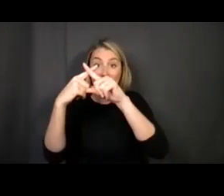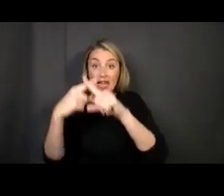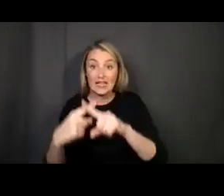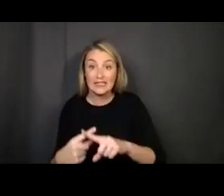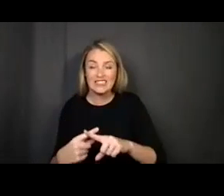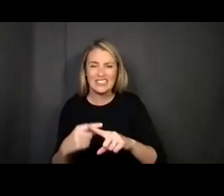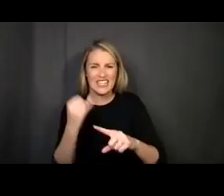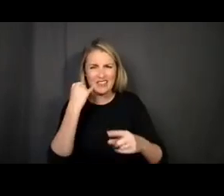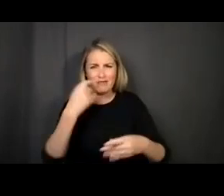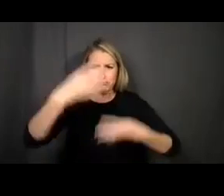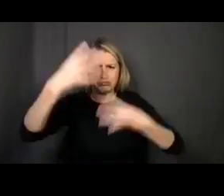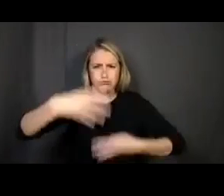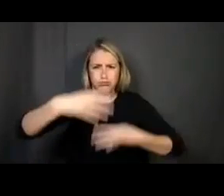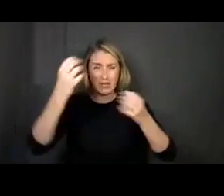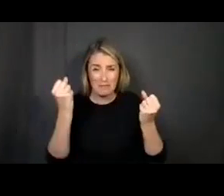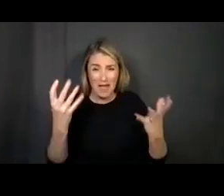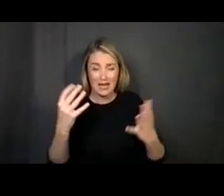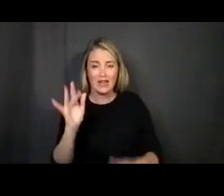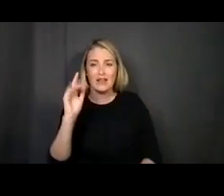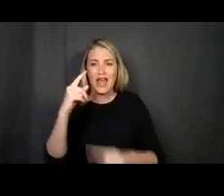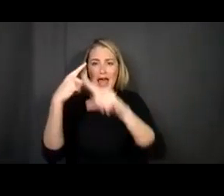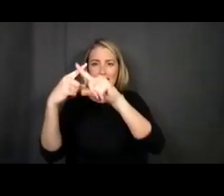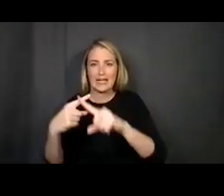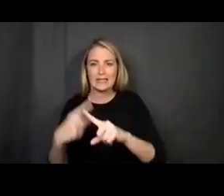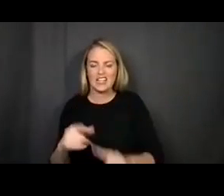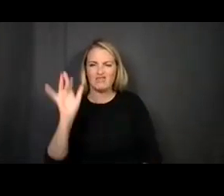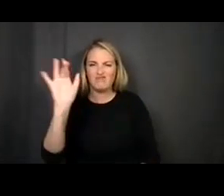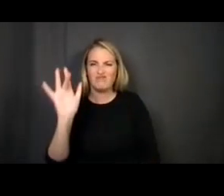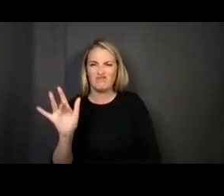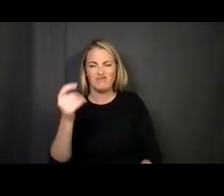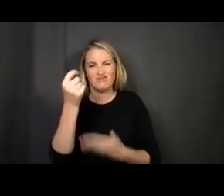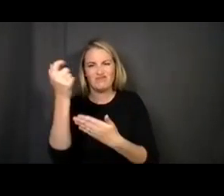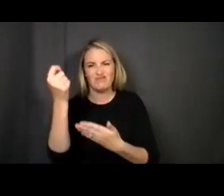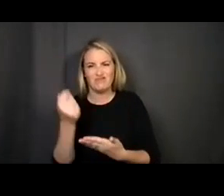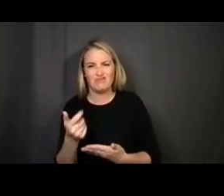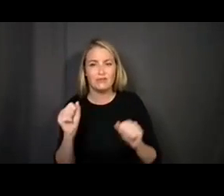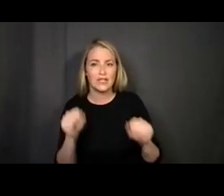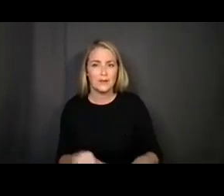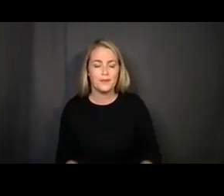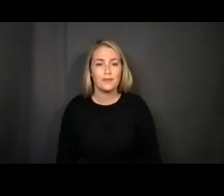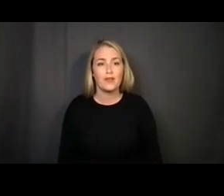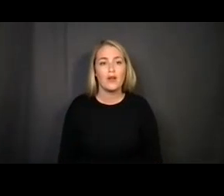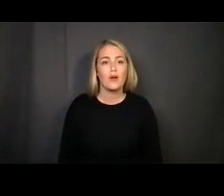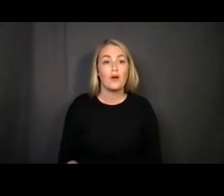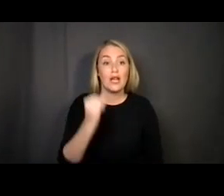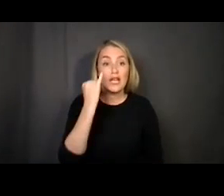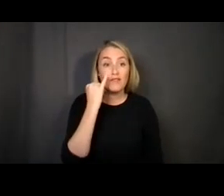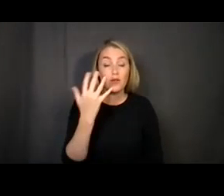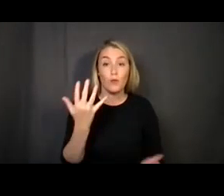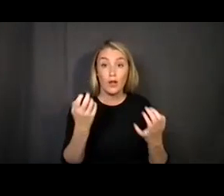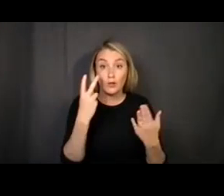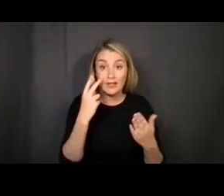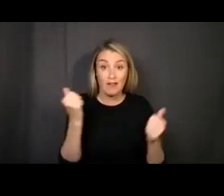it's getting a little too crowded. If there's more to look at and you want to see them all, of course, go to the Show All button.